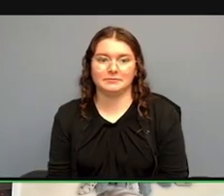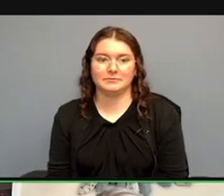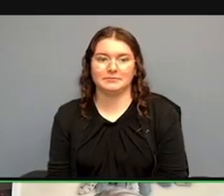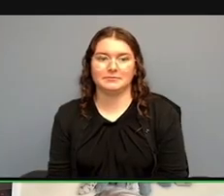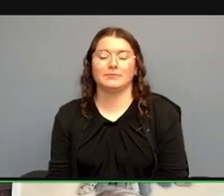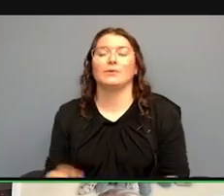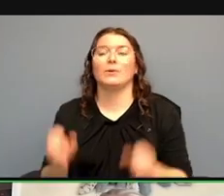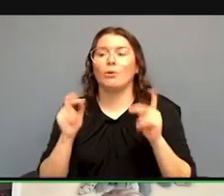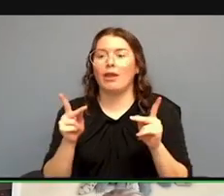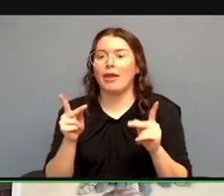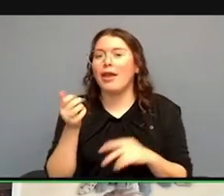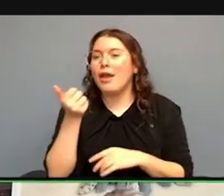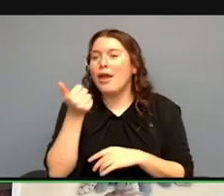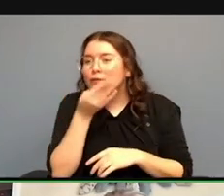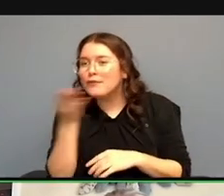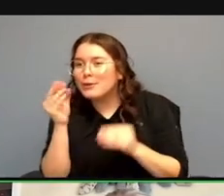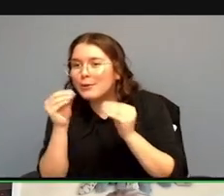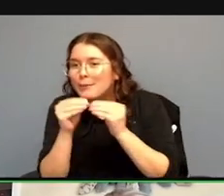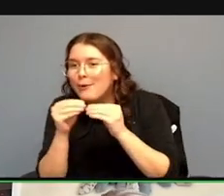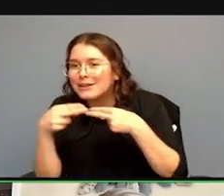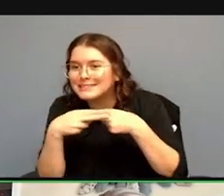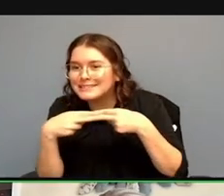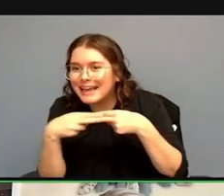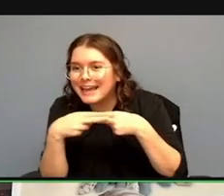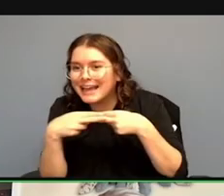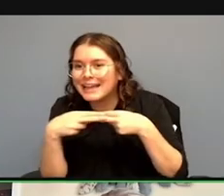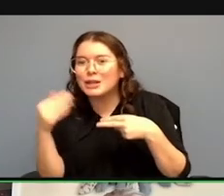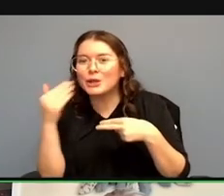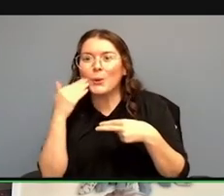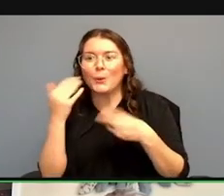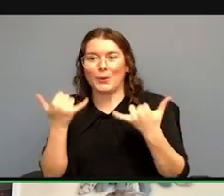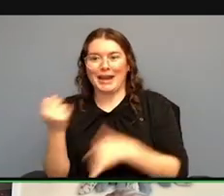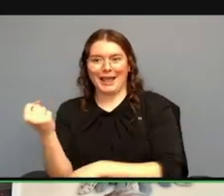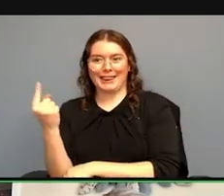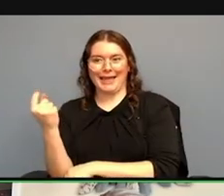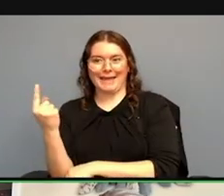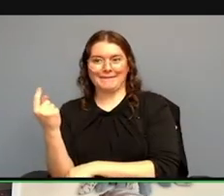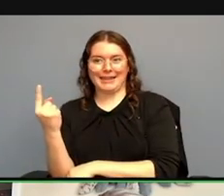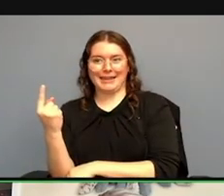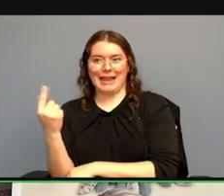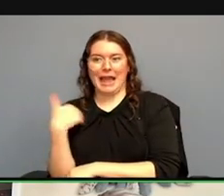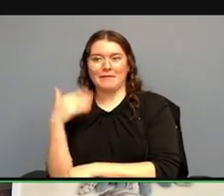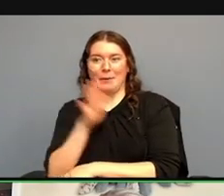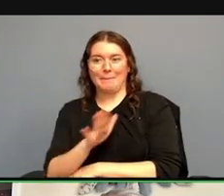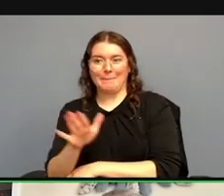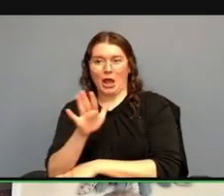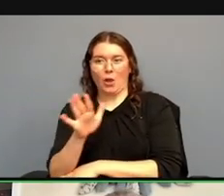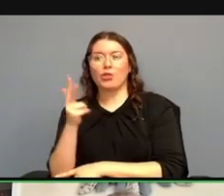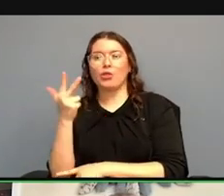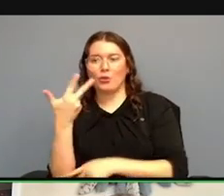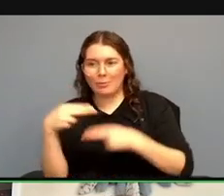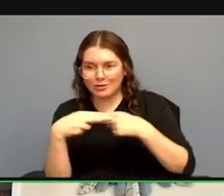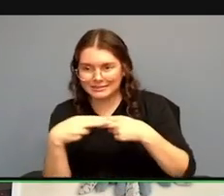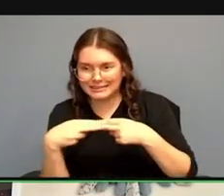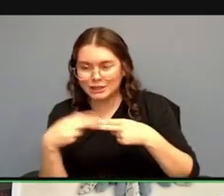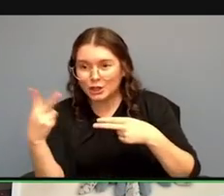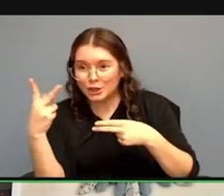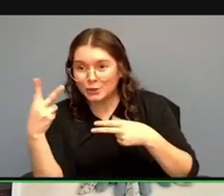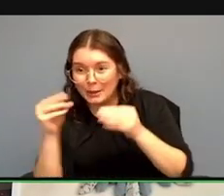Okay, just a few more slides here. I know we're right at 11 o'clock. We only have about 3 more slides, so just hang in there with